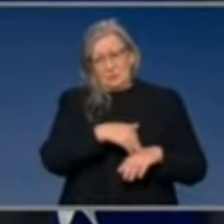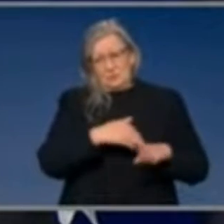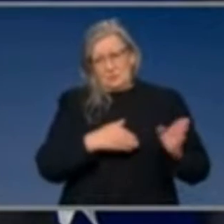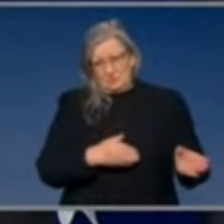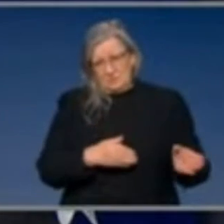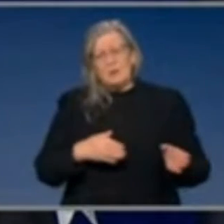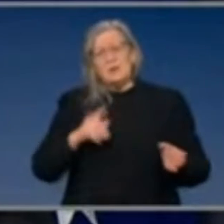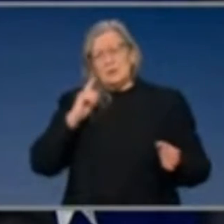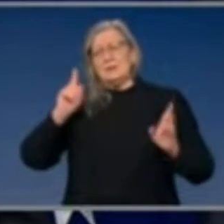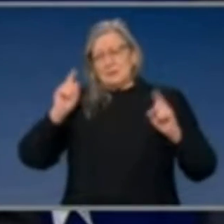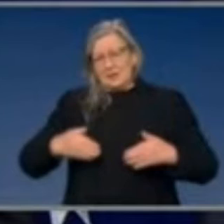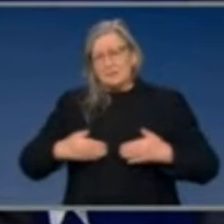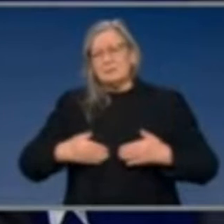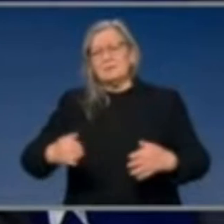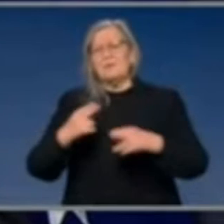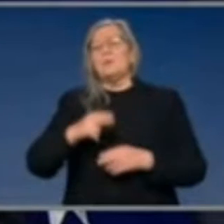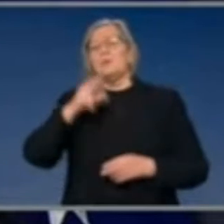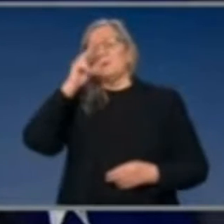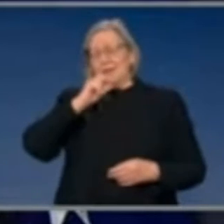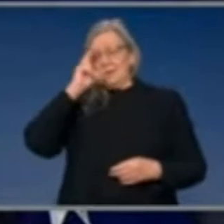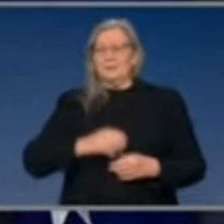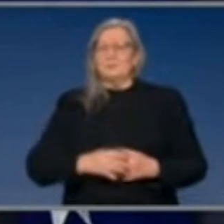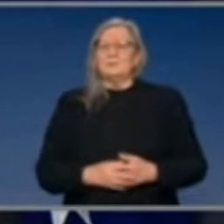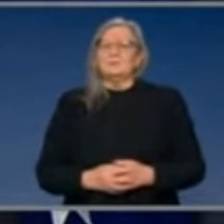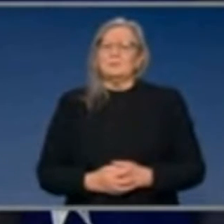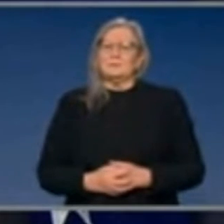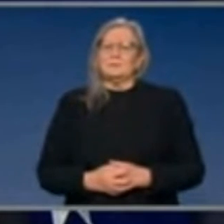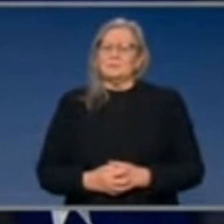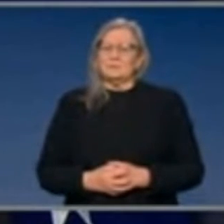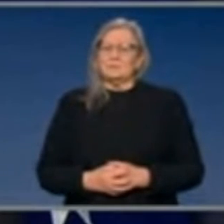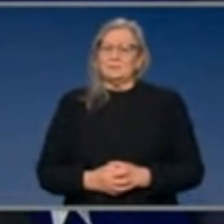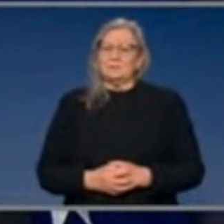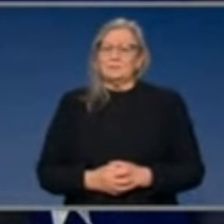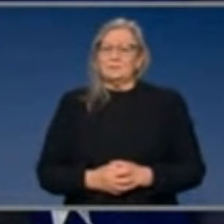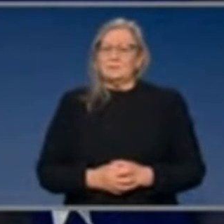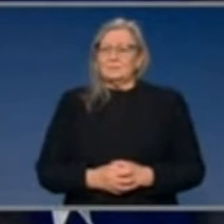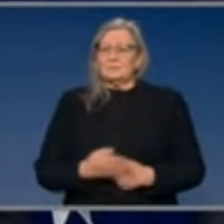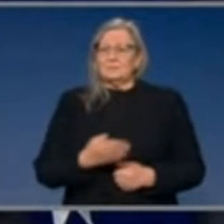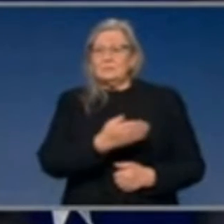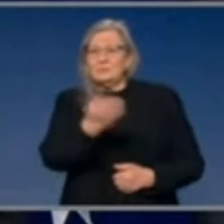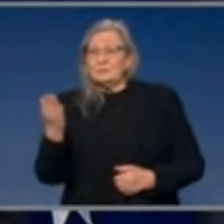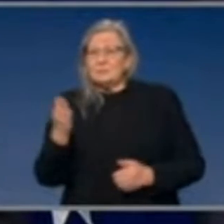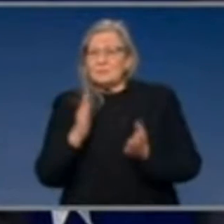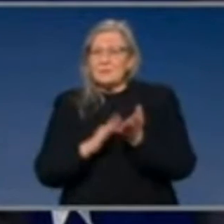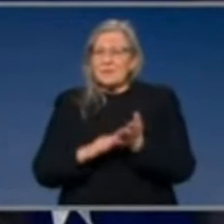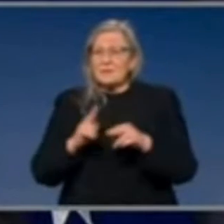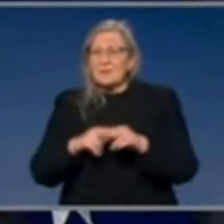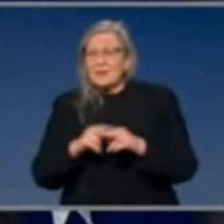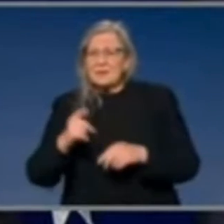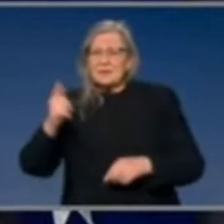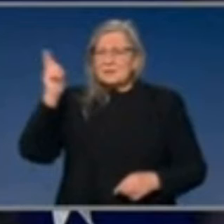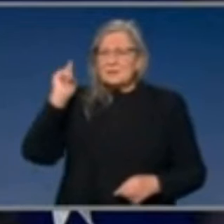program for adolescents. In the meantime, very importantly, the parents and teachers are being protected by